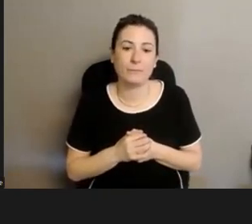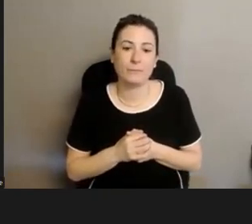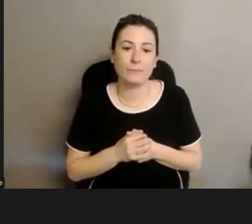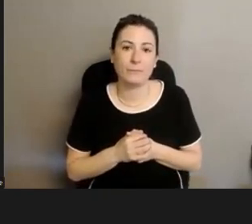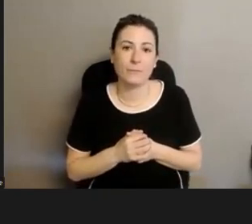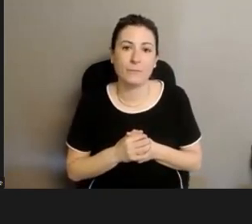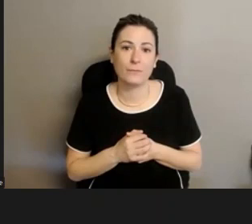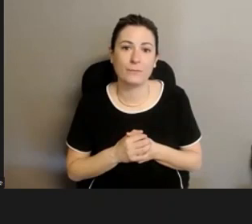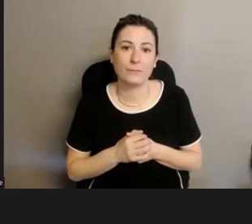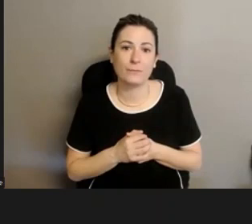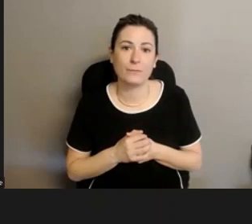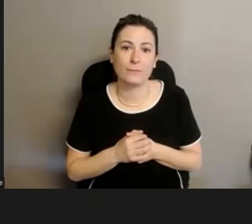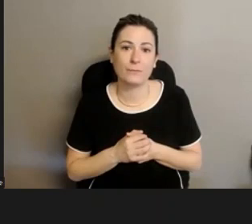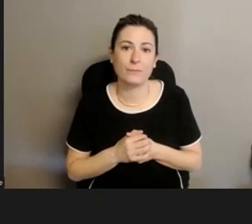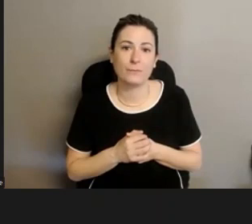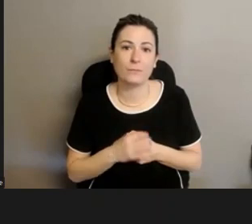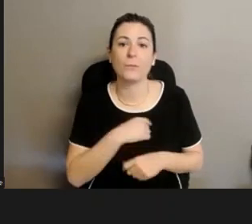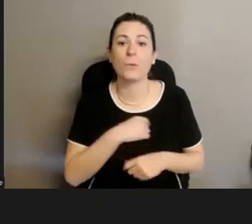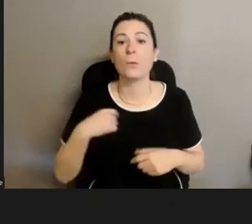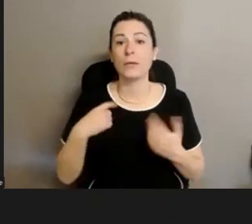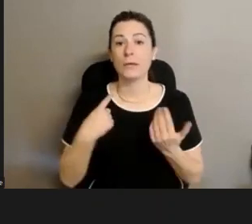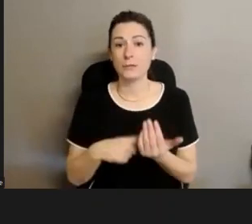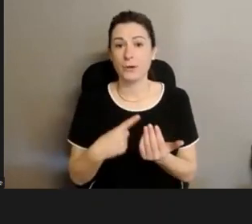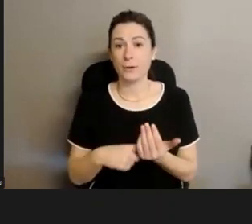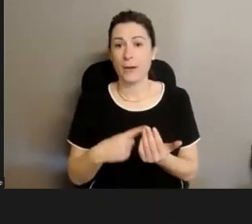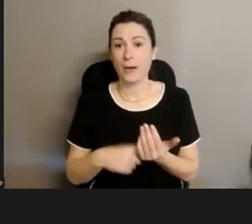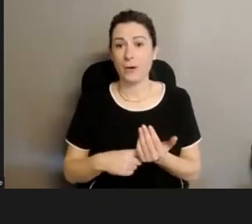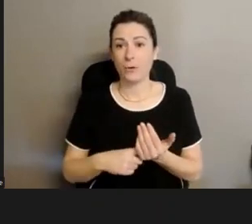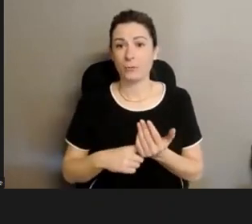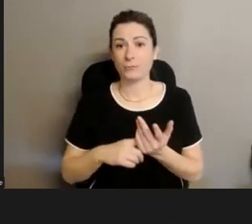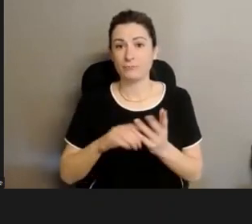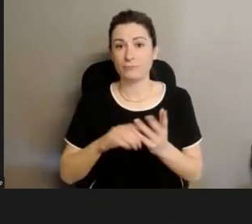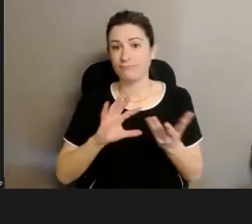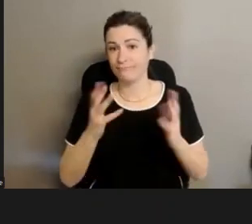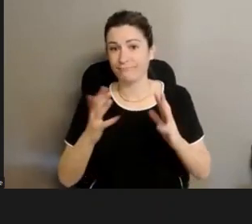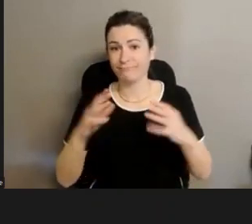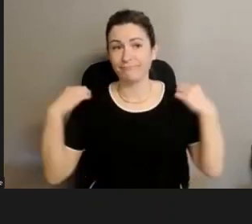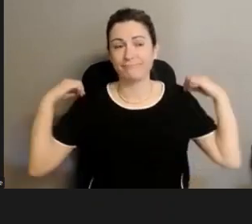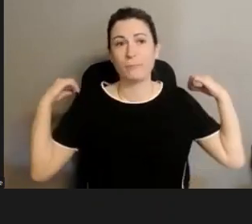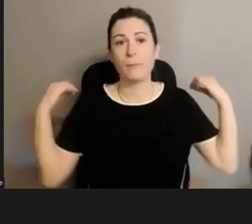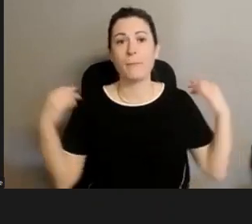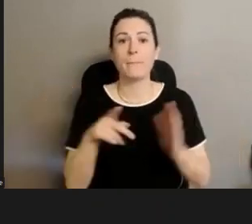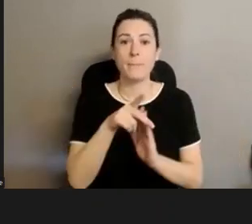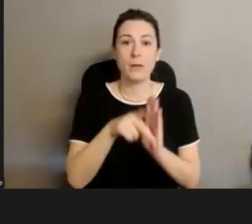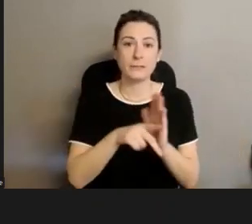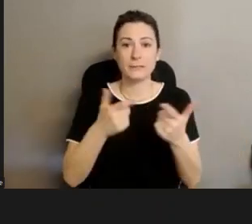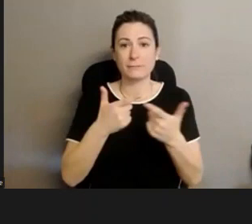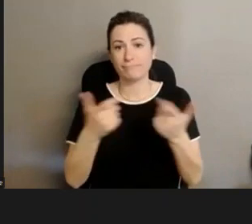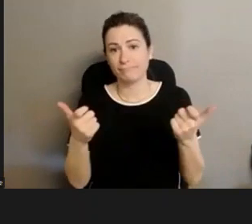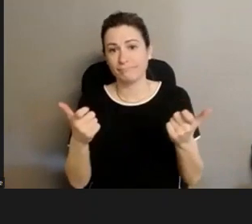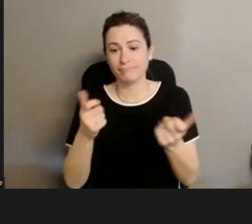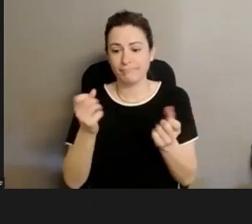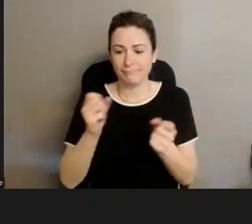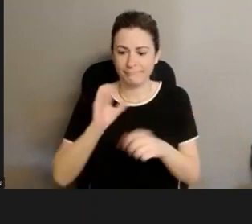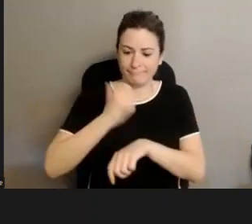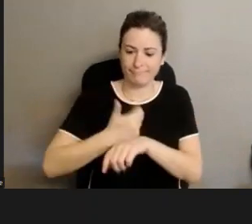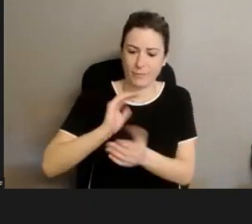many jurisdictions, BC being one of them, doesn't link their PWD to inflation.